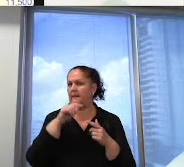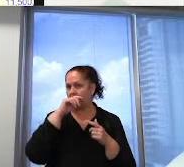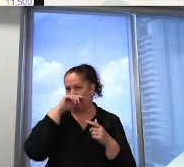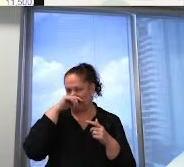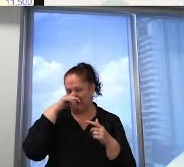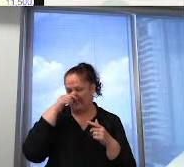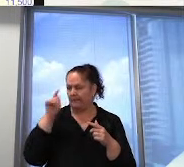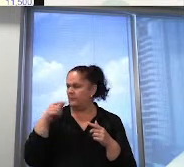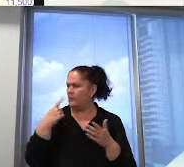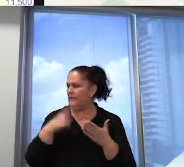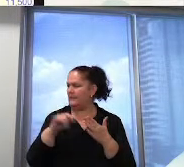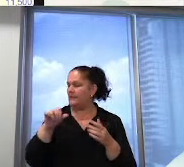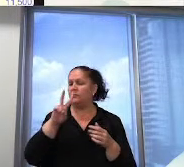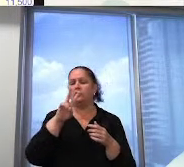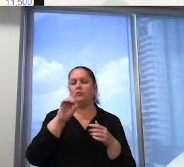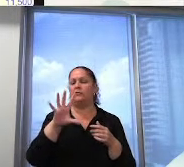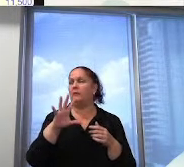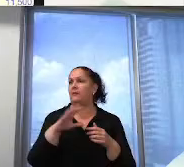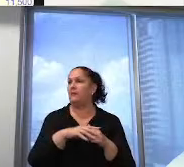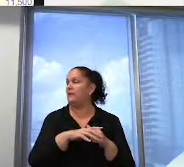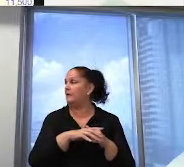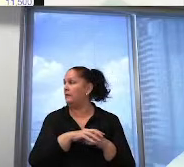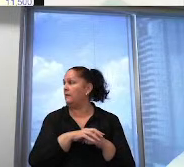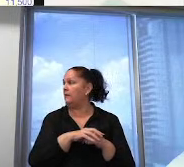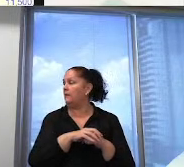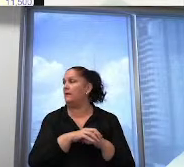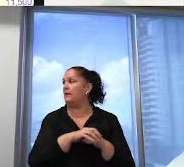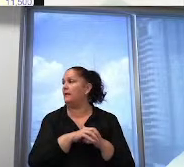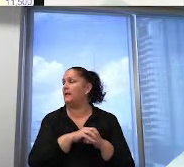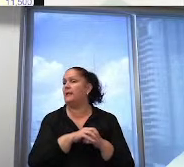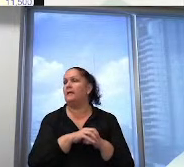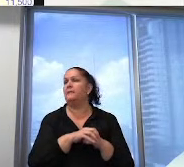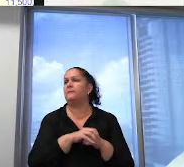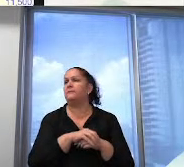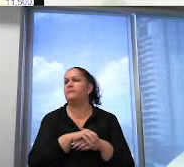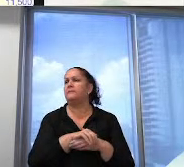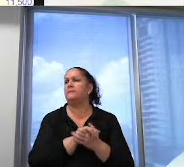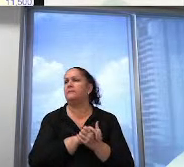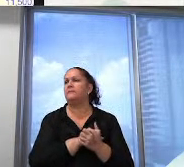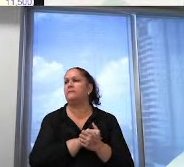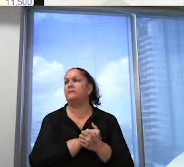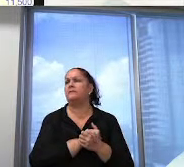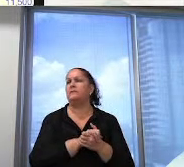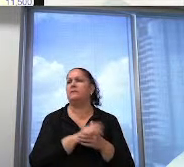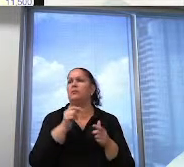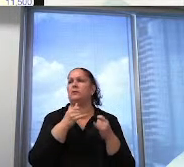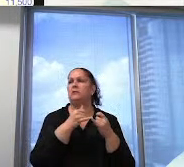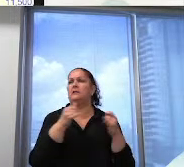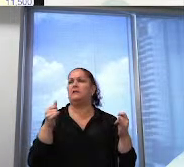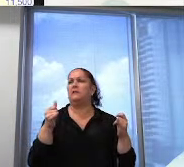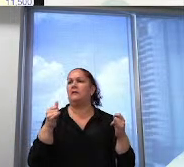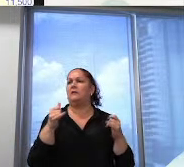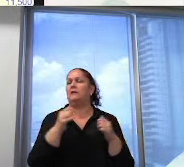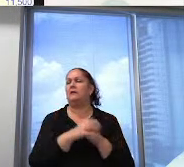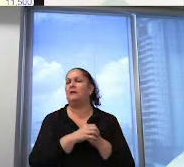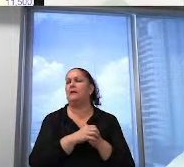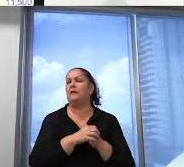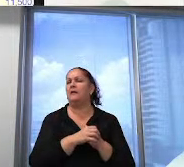Same thing. Yeah. So what exhibit are we looking at? 205? I'm looking what's on the screen, if you don't mind. Okay. All right. And what line